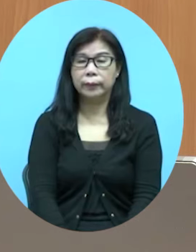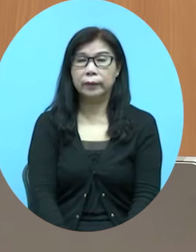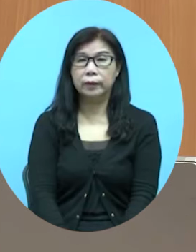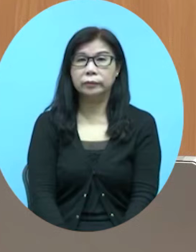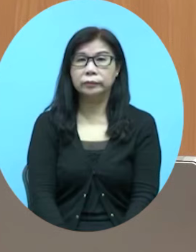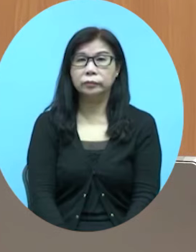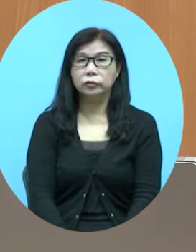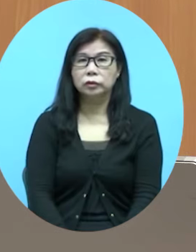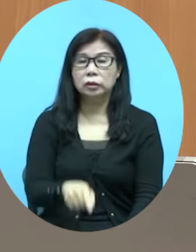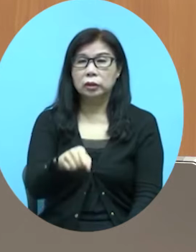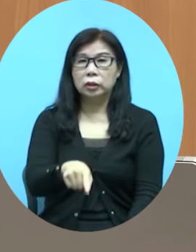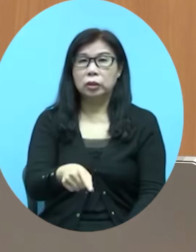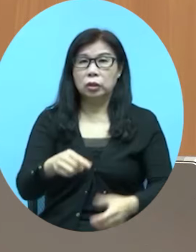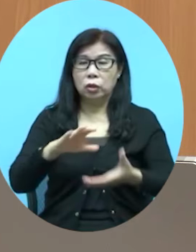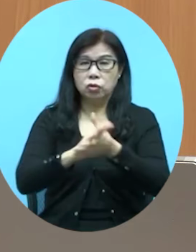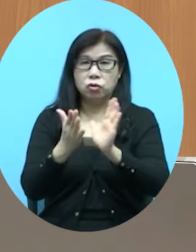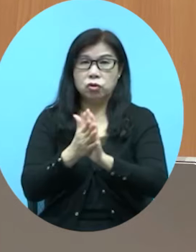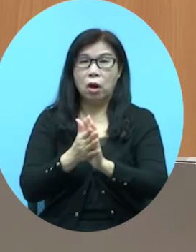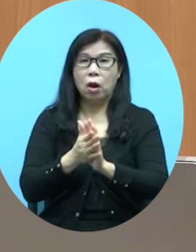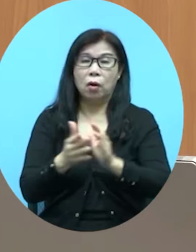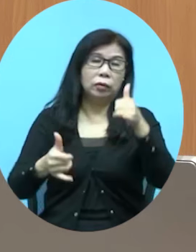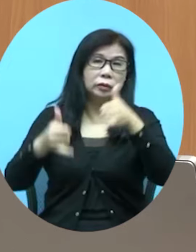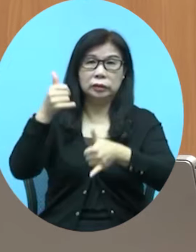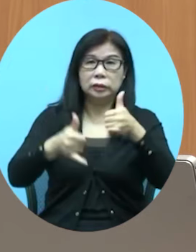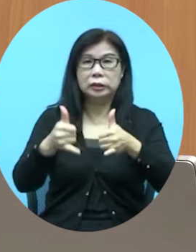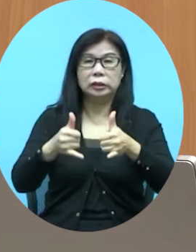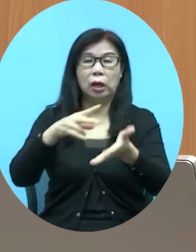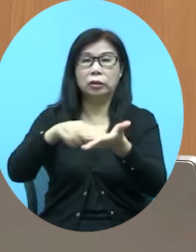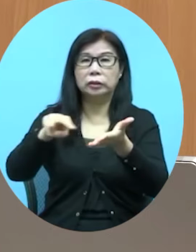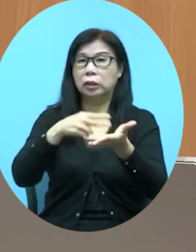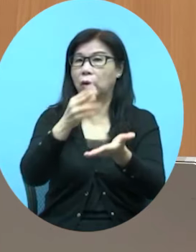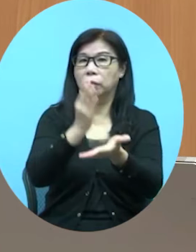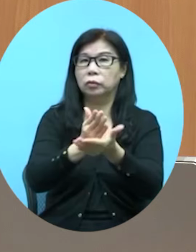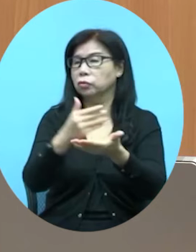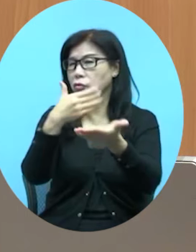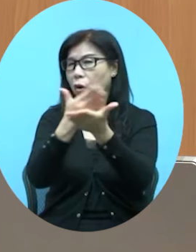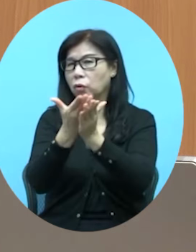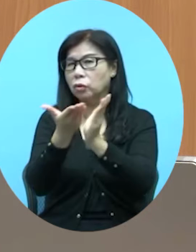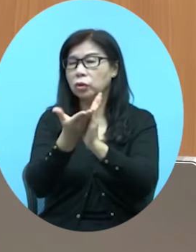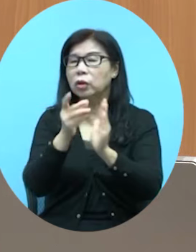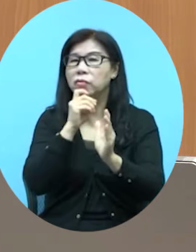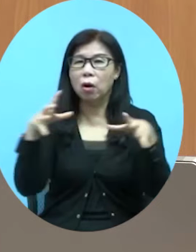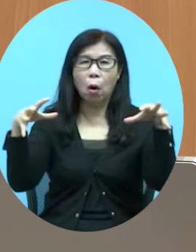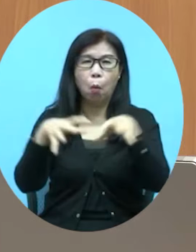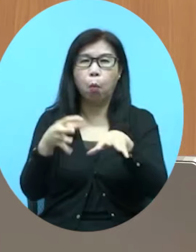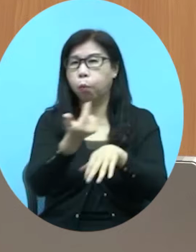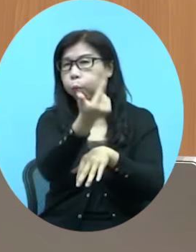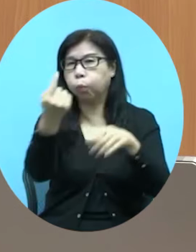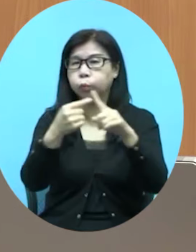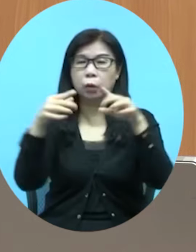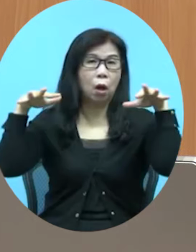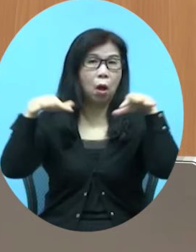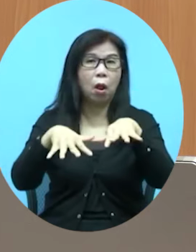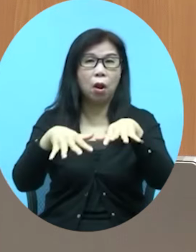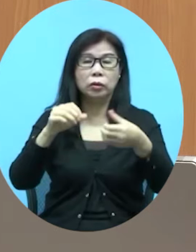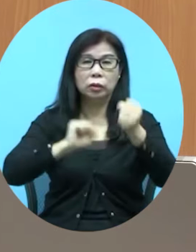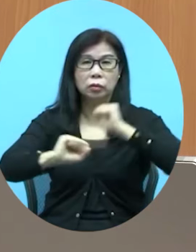all those gatherings with more people and especially those without masks